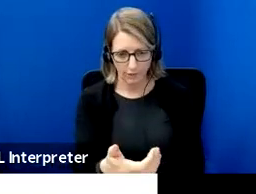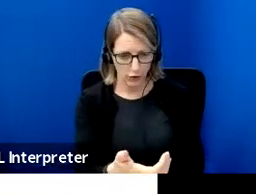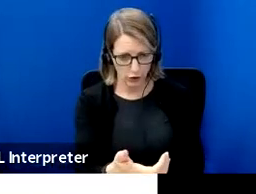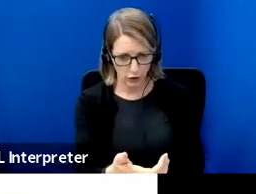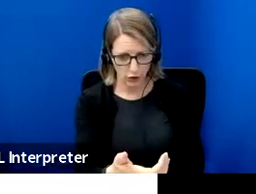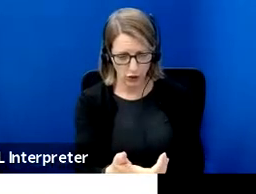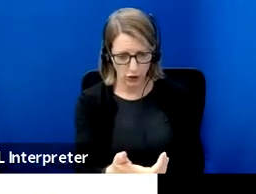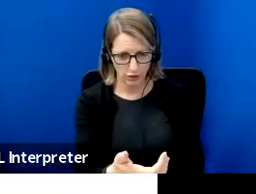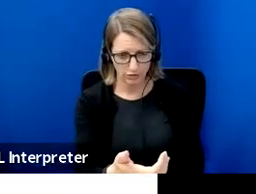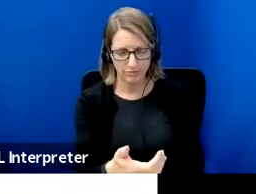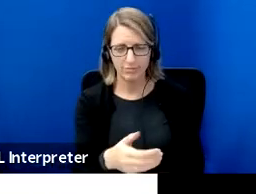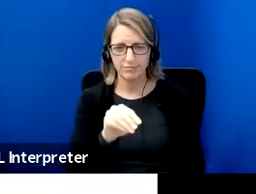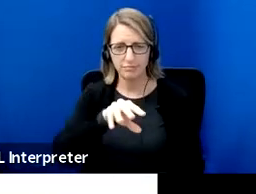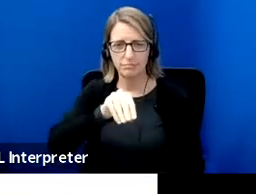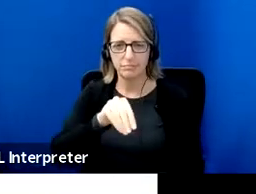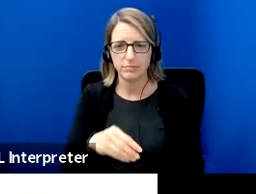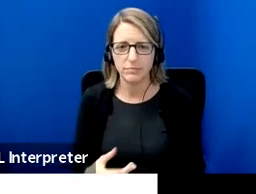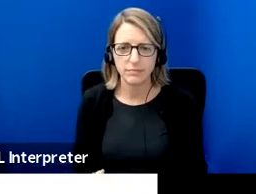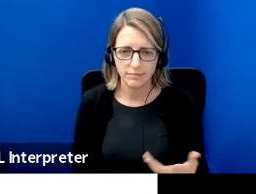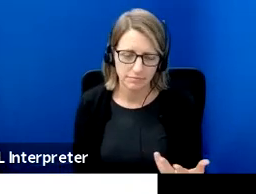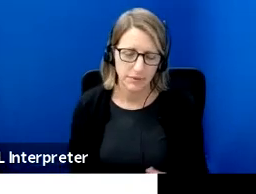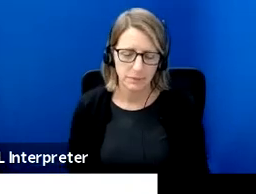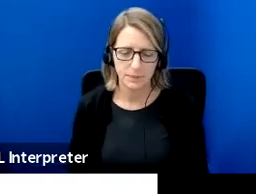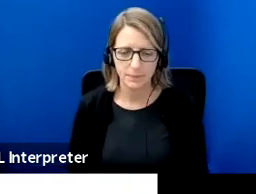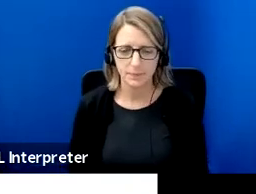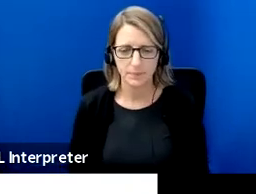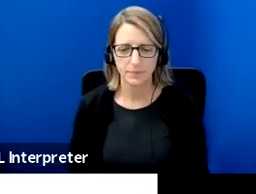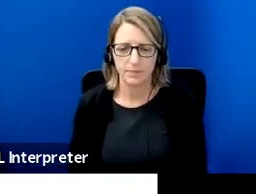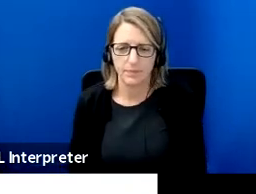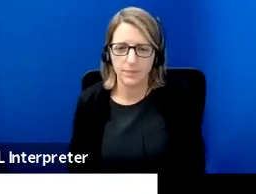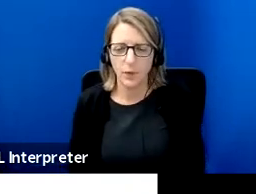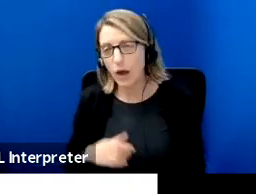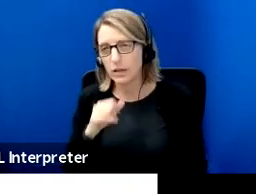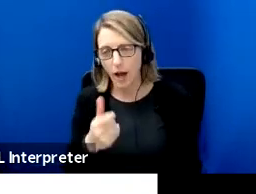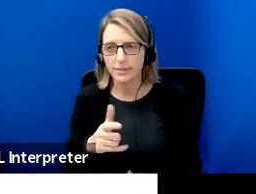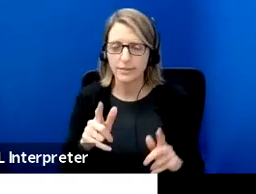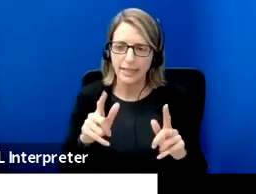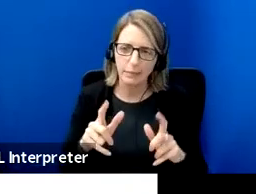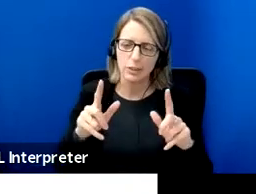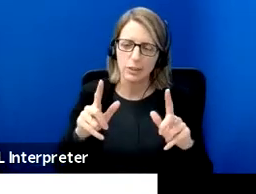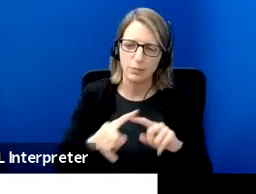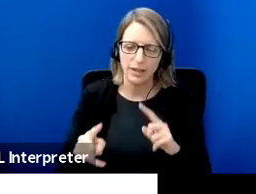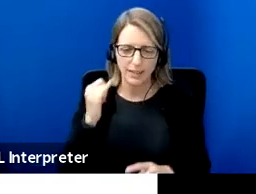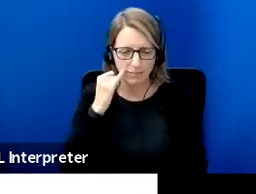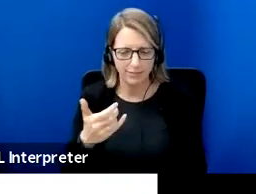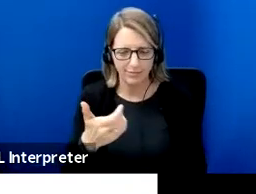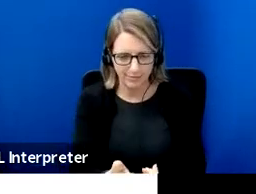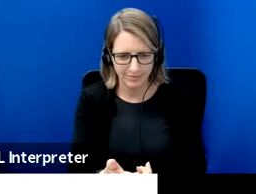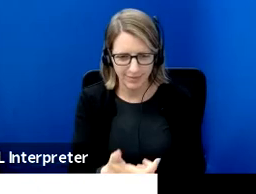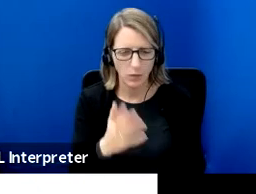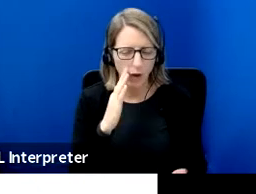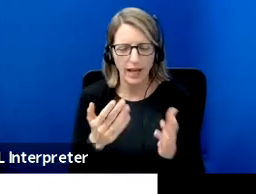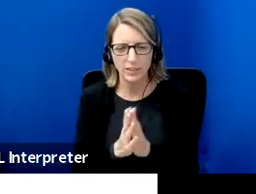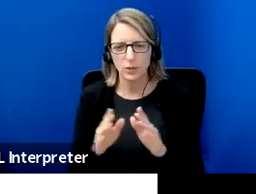code, and take a picture. Well, not take a picture, but if you hover over it, it will ask you to open a